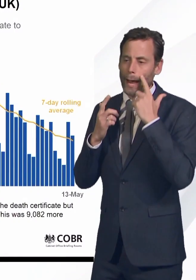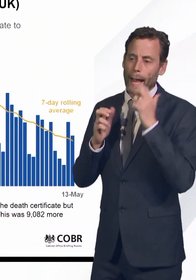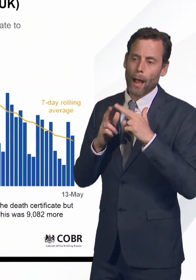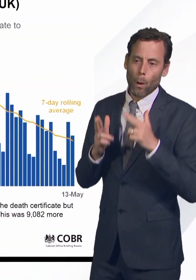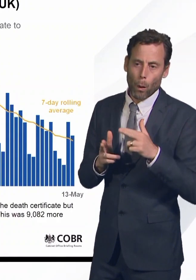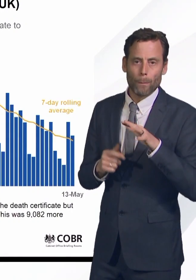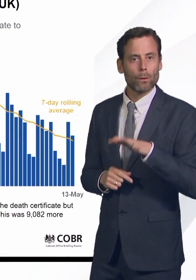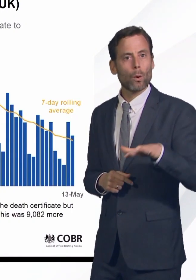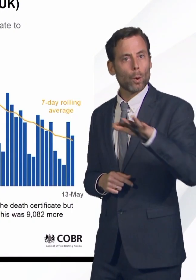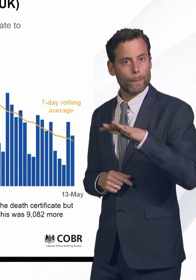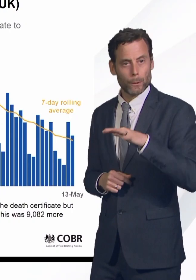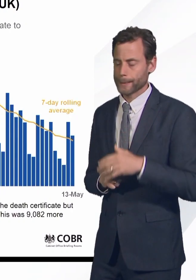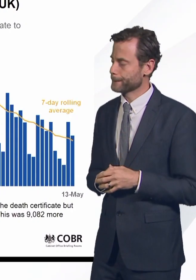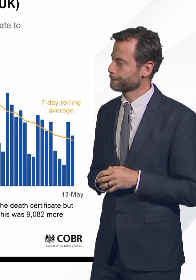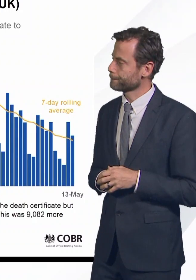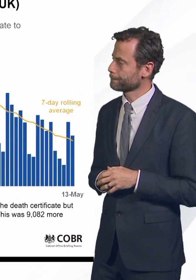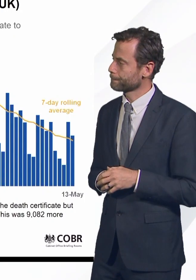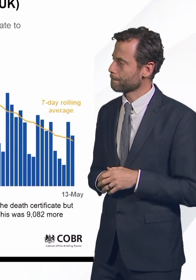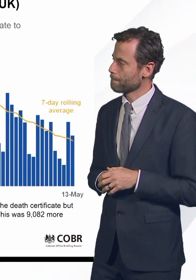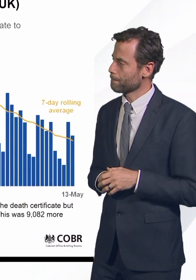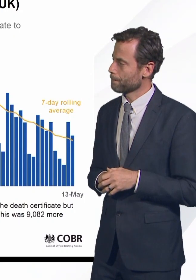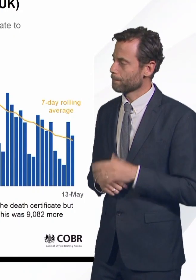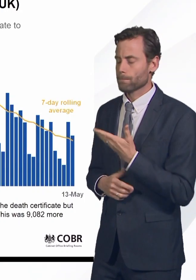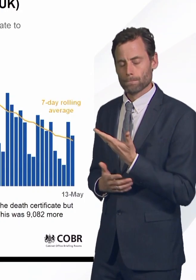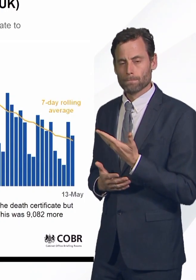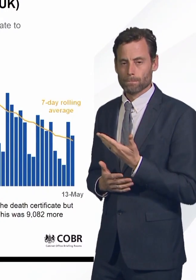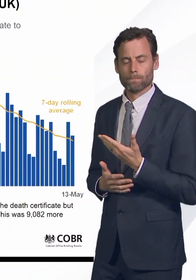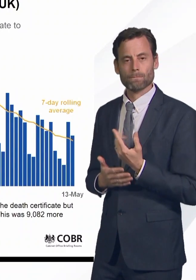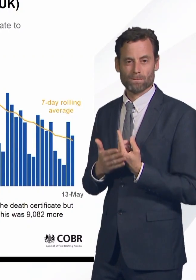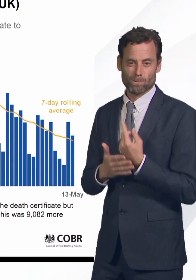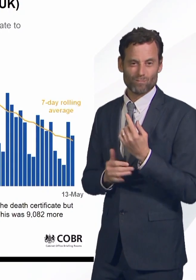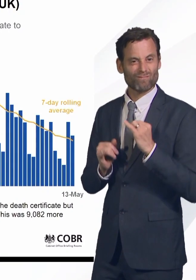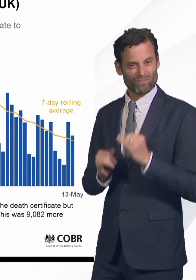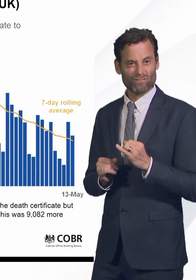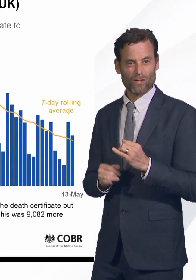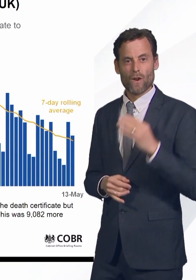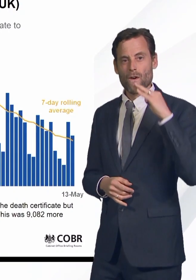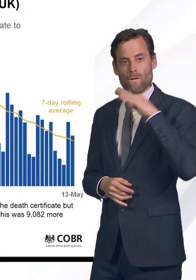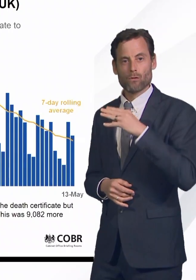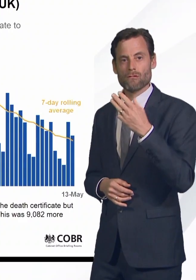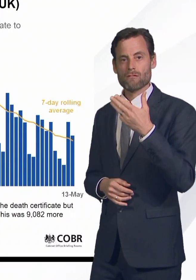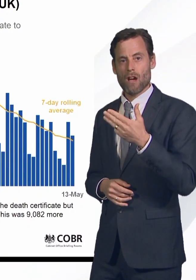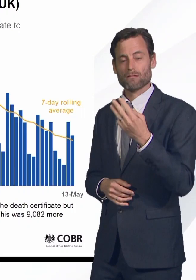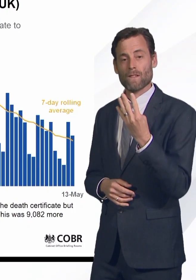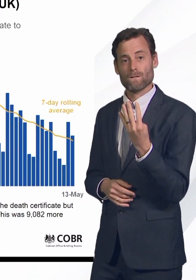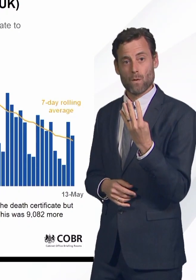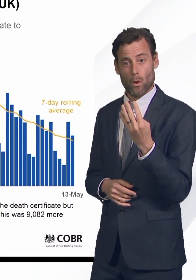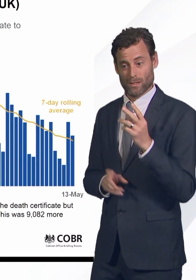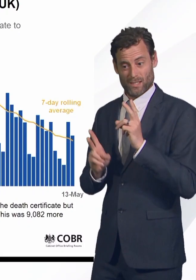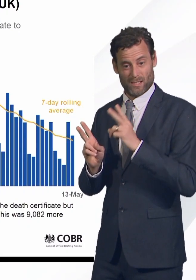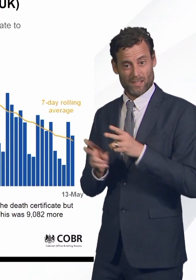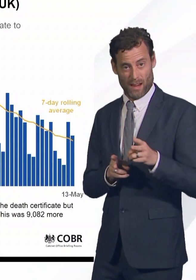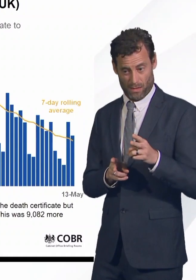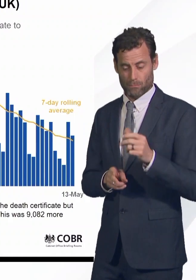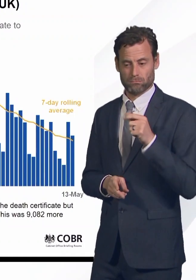part of the system, not just hospital deaths. So sadly, there have been 494 tests confirmed with a